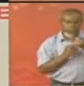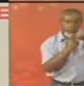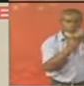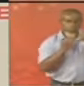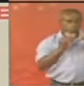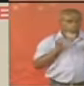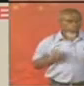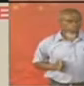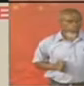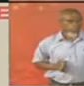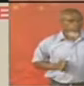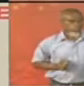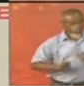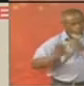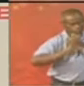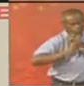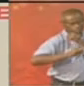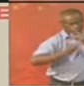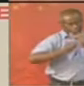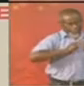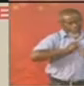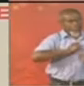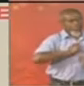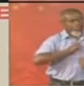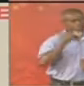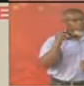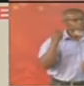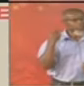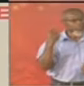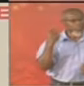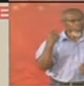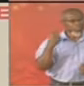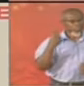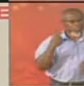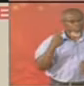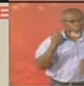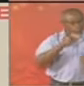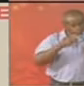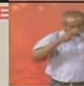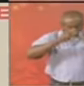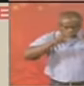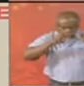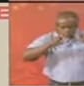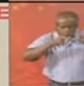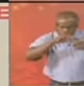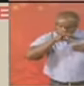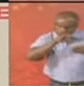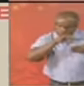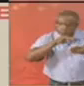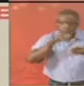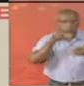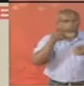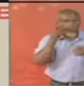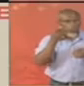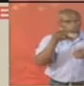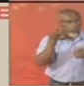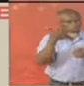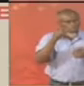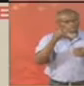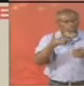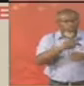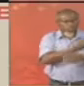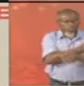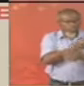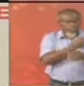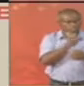what we're seeing, is what the studies have shown. The studies have shown that across the board, whichever vaccines have been approved, you've